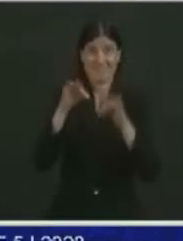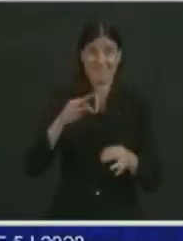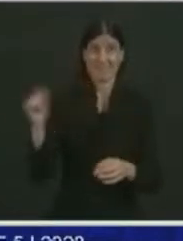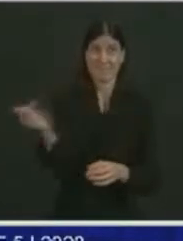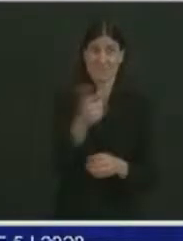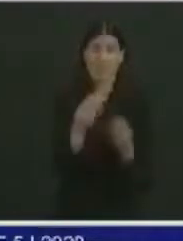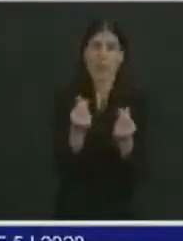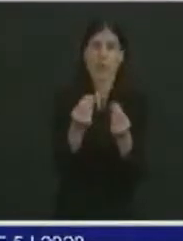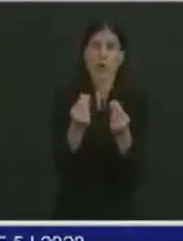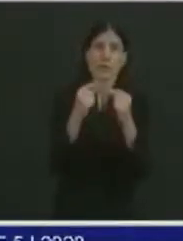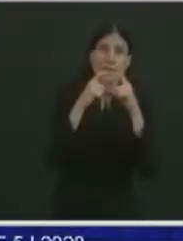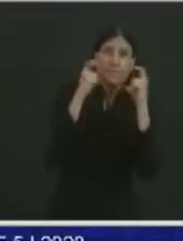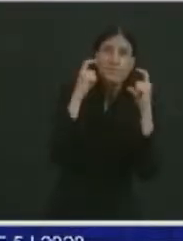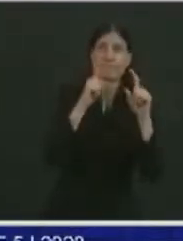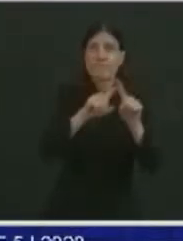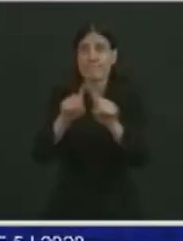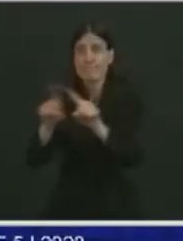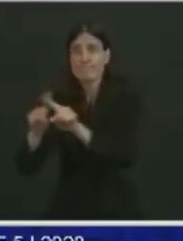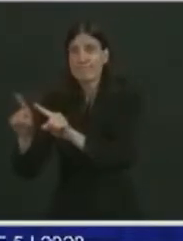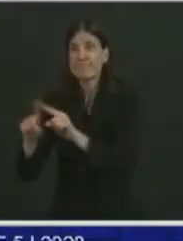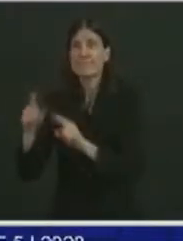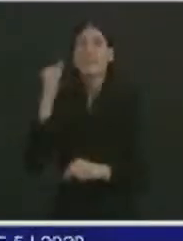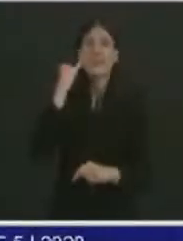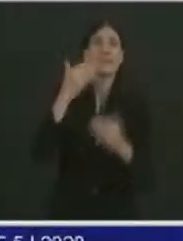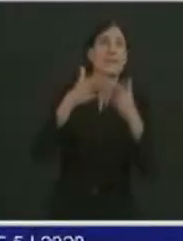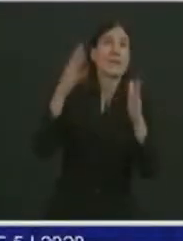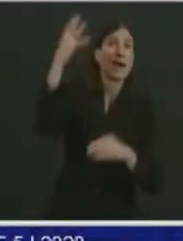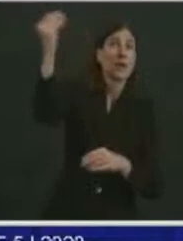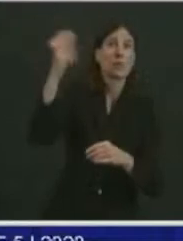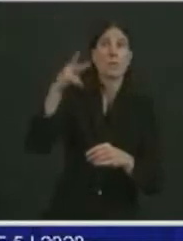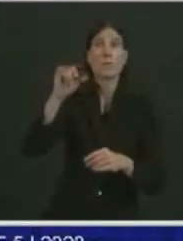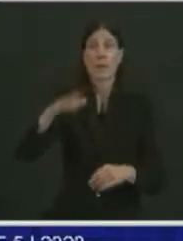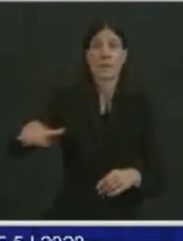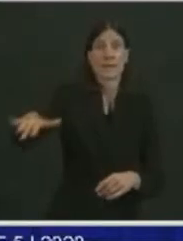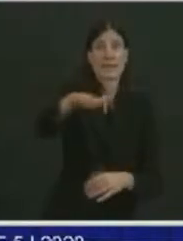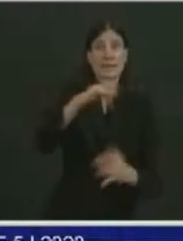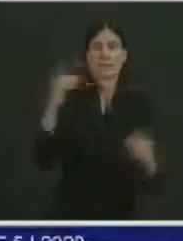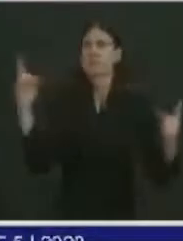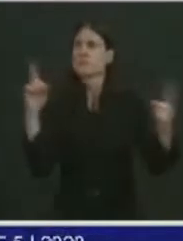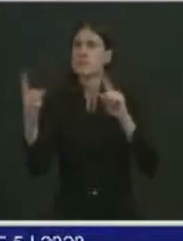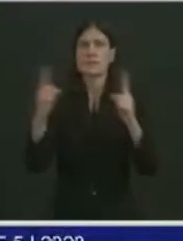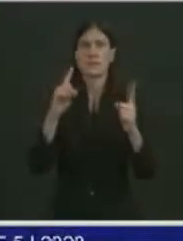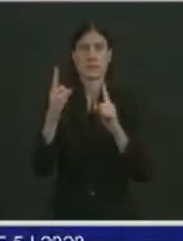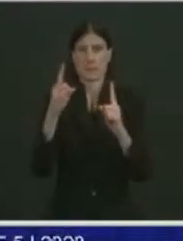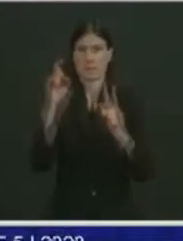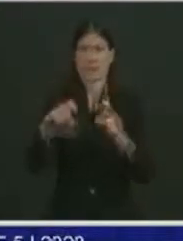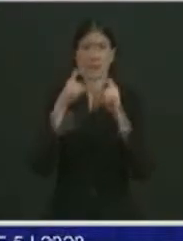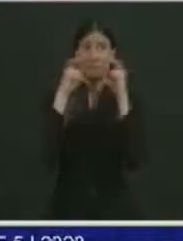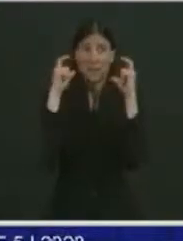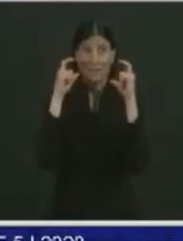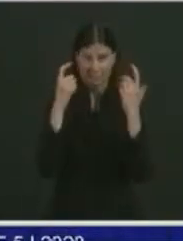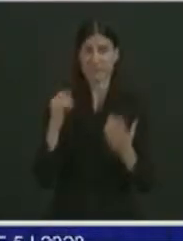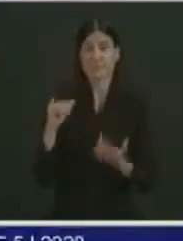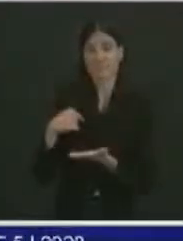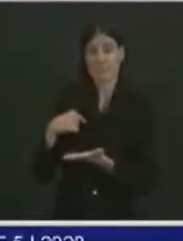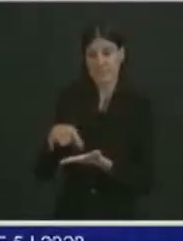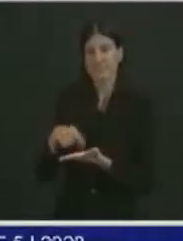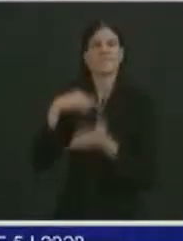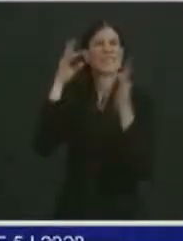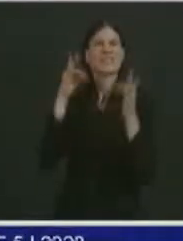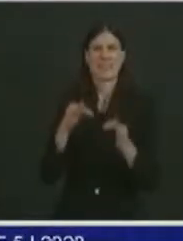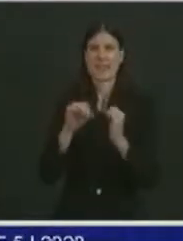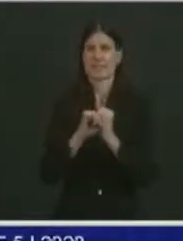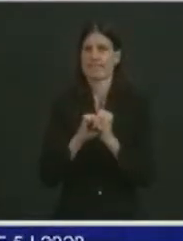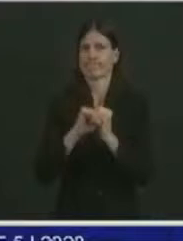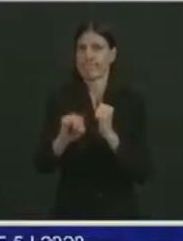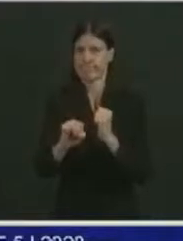simple face cloth mask. I have extended that executive order for another month